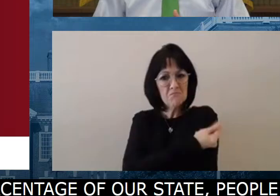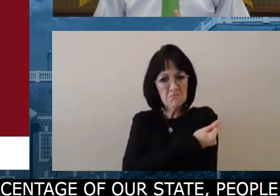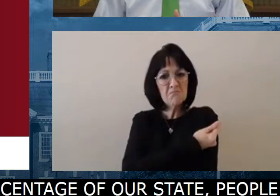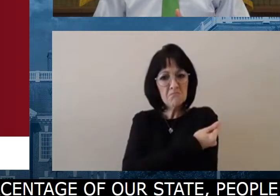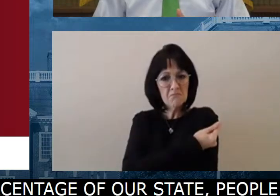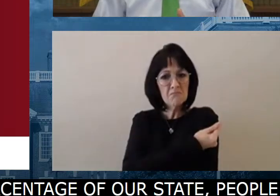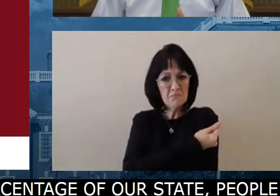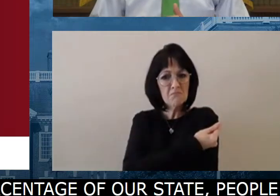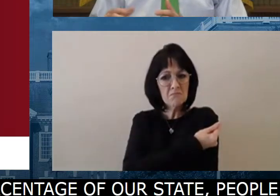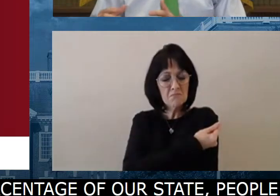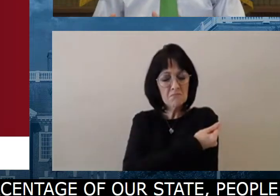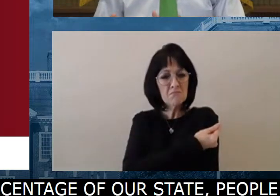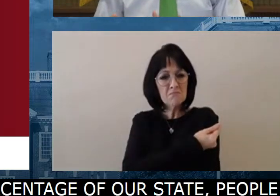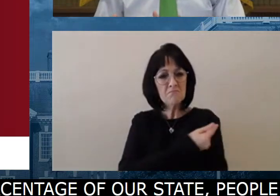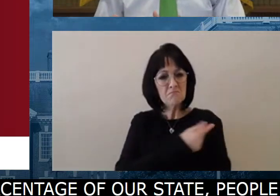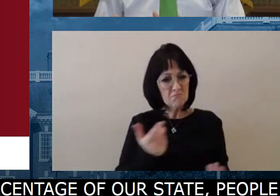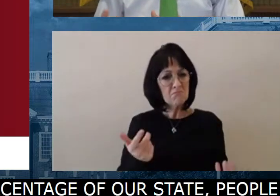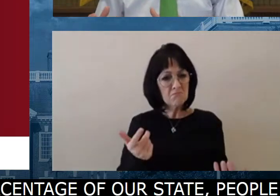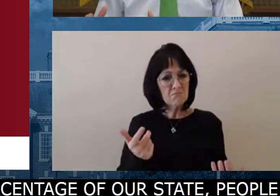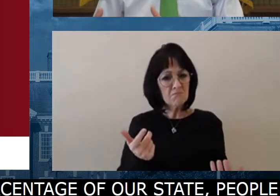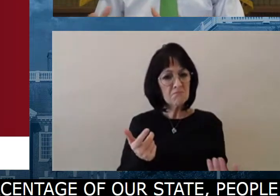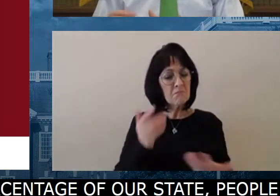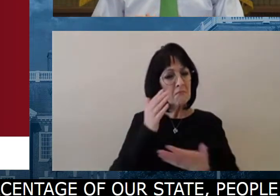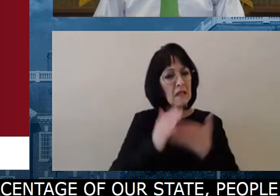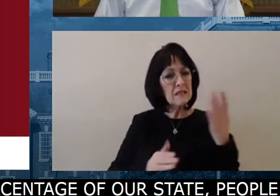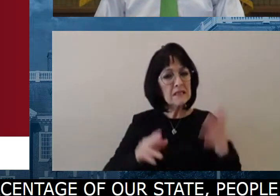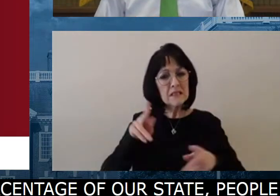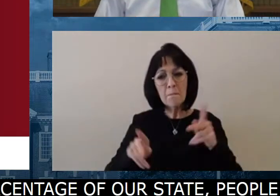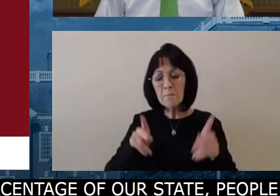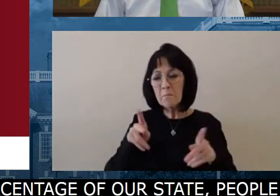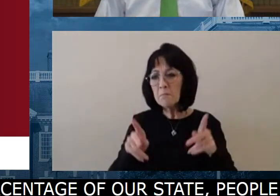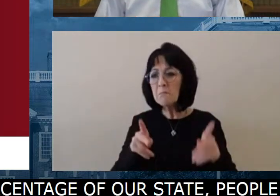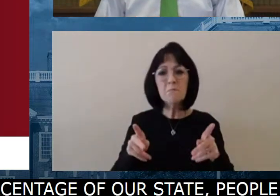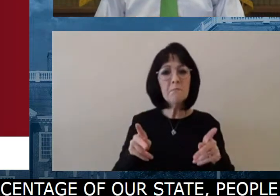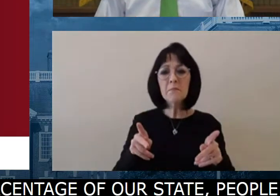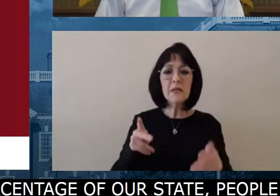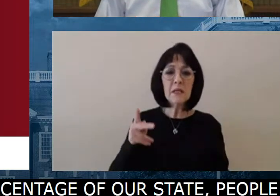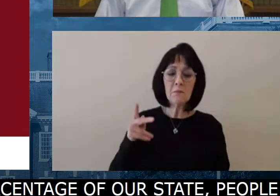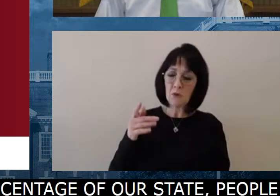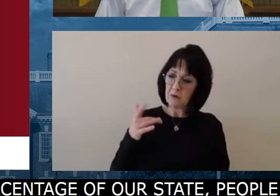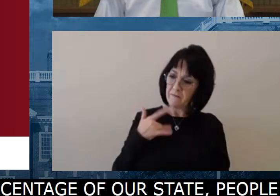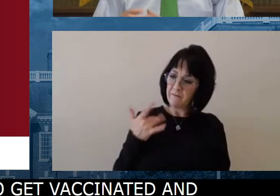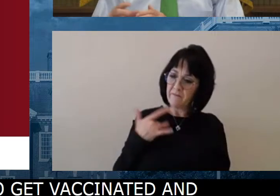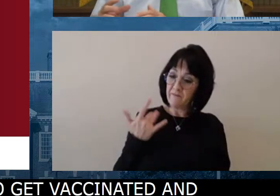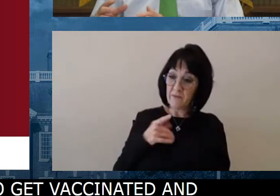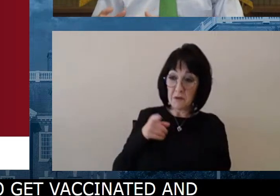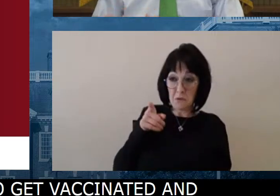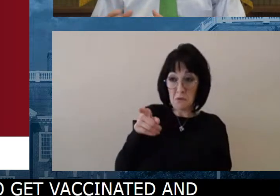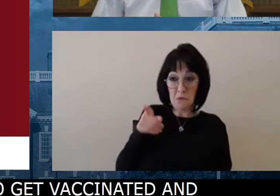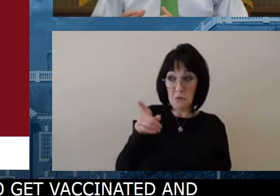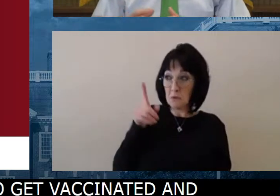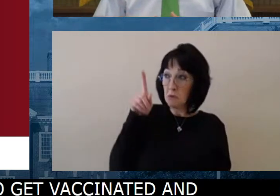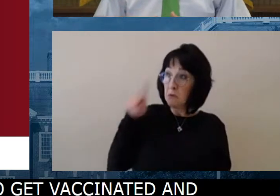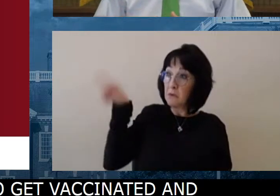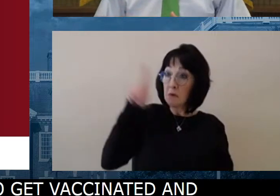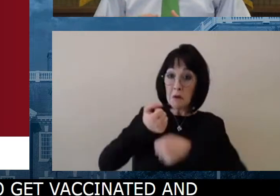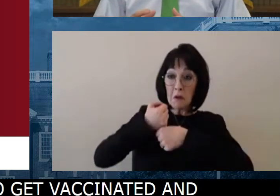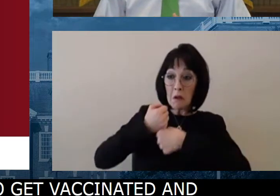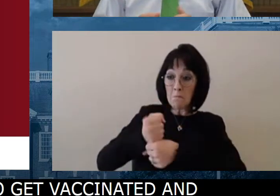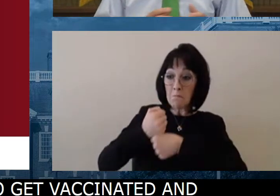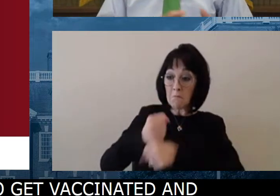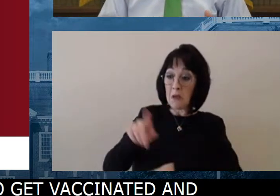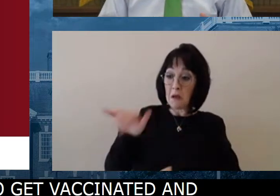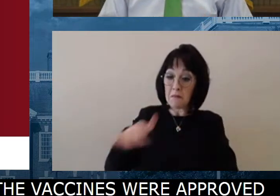Concerns maybe about the speed with which the vaccines were approved in the first place, concerned maybe with some of the